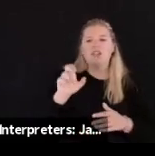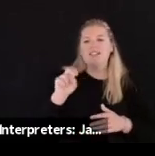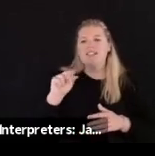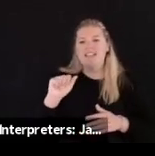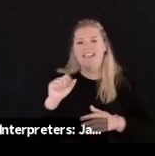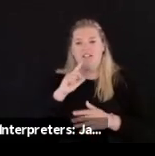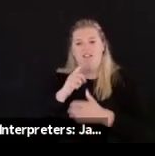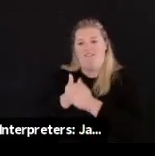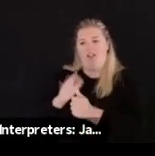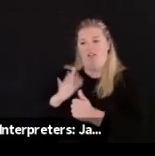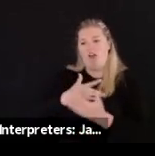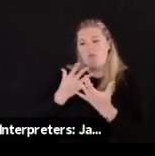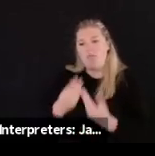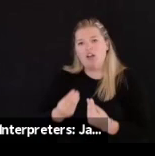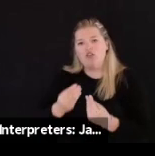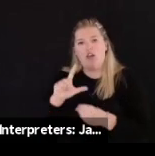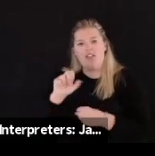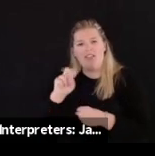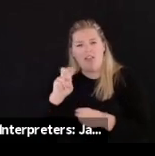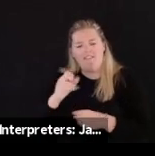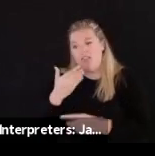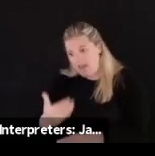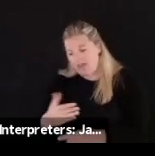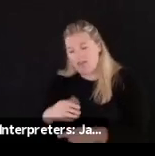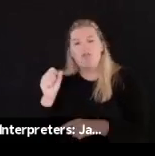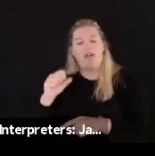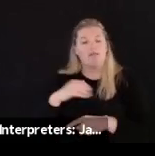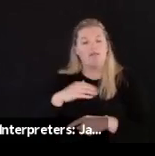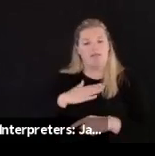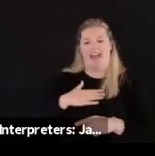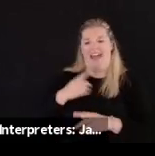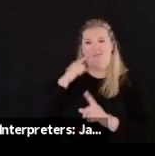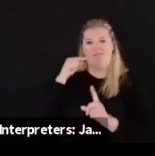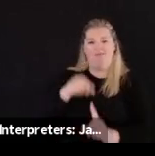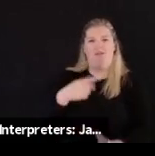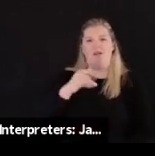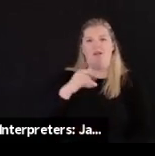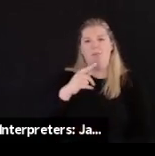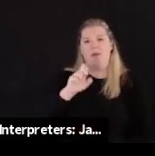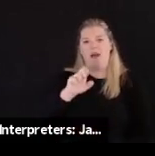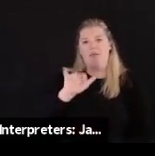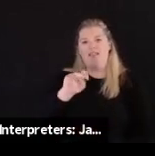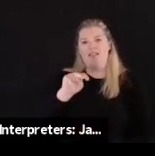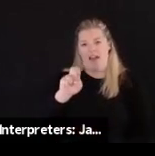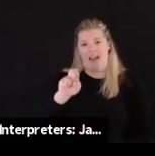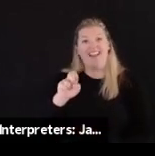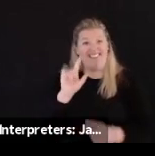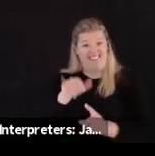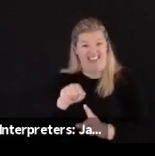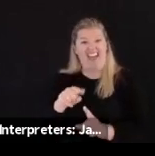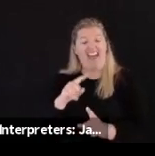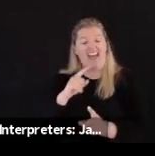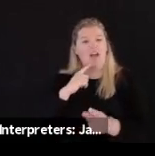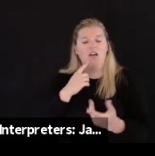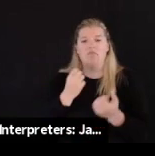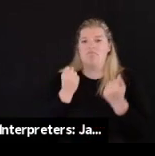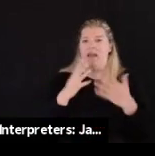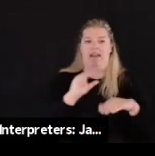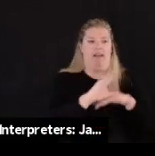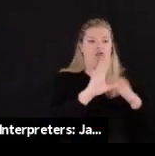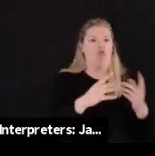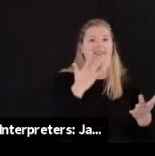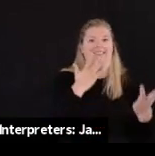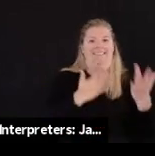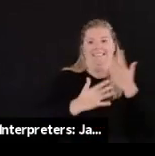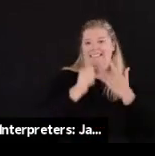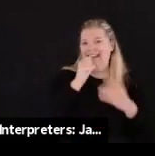you, Boris. Again, part of my work on the pipeline epidemic is really bringing to highlight the fact that our counselors are understaffed. There